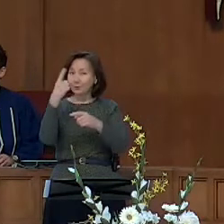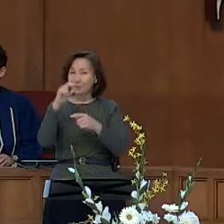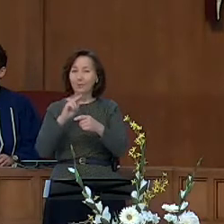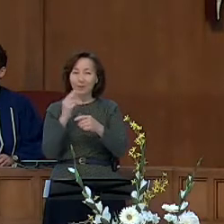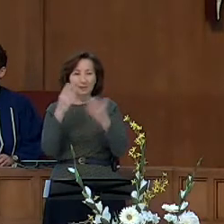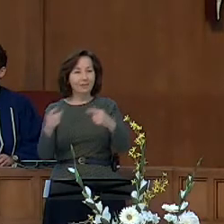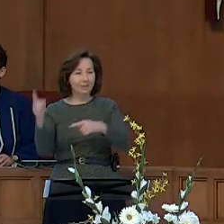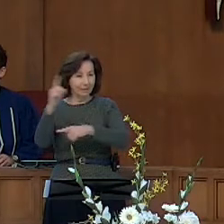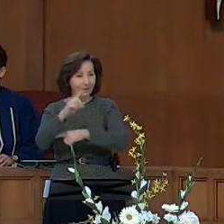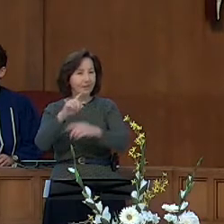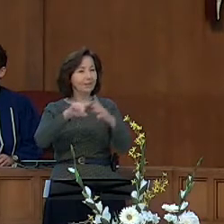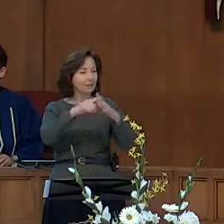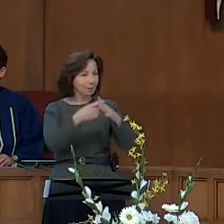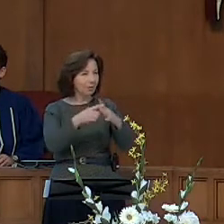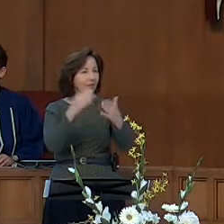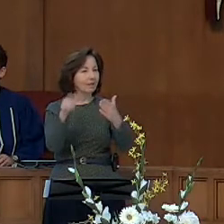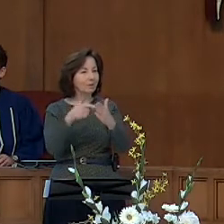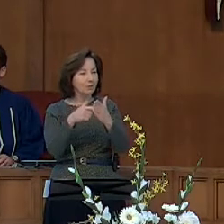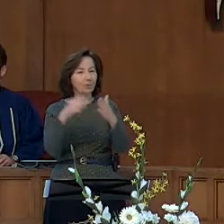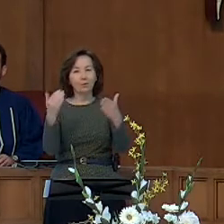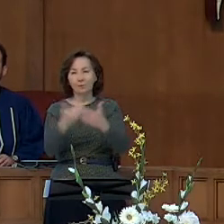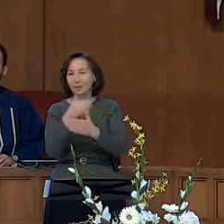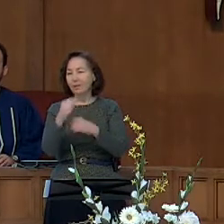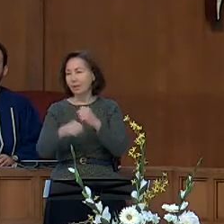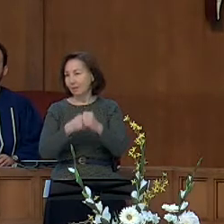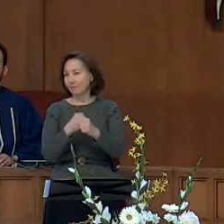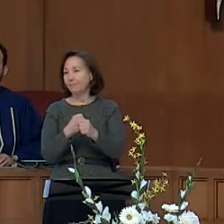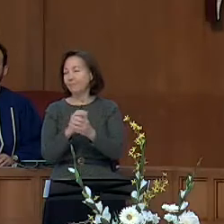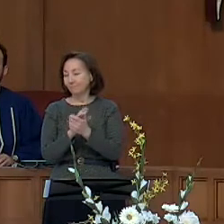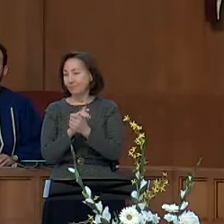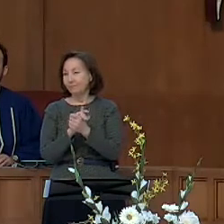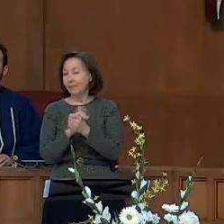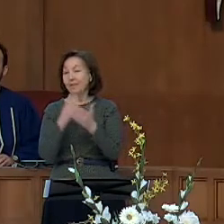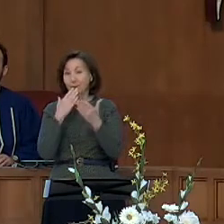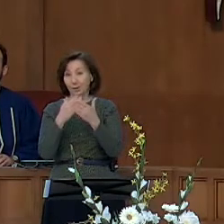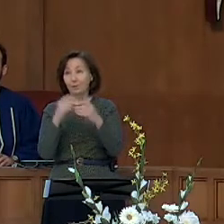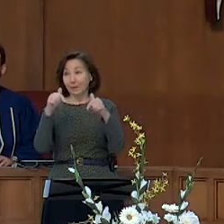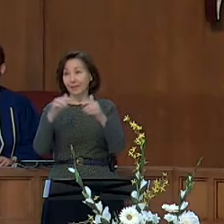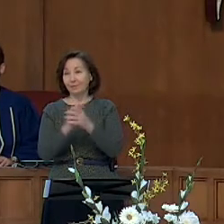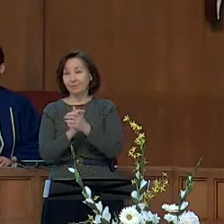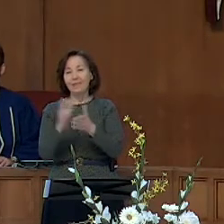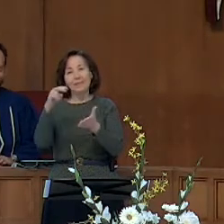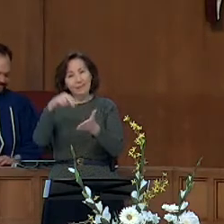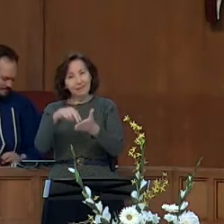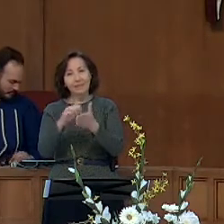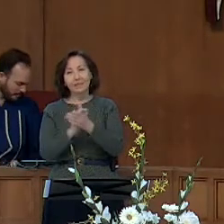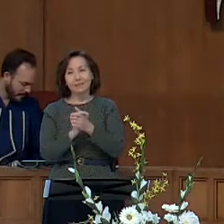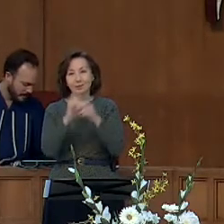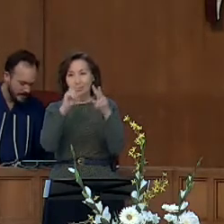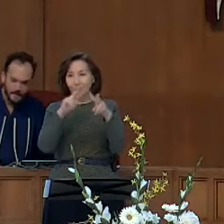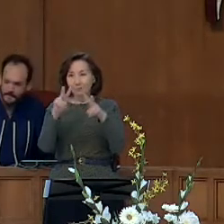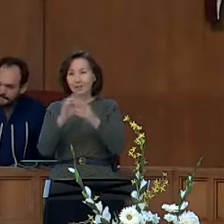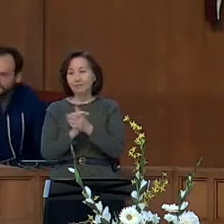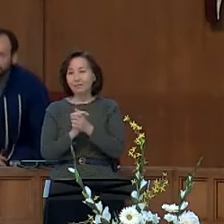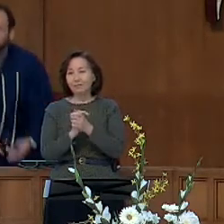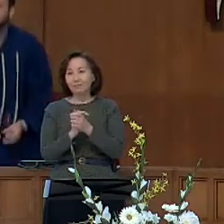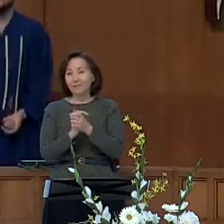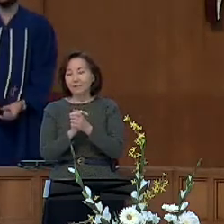today in getting started in this new year. Amen? Good to be here. Will you stand where you are? Look around. See who you haven't seen in a